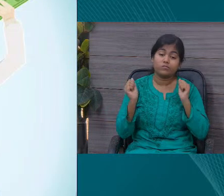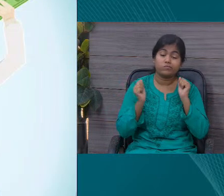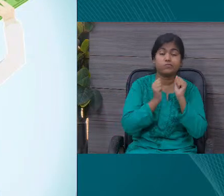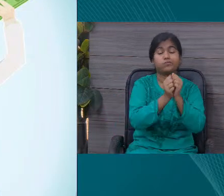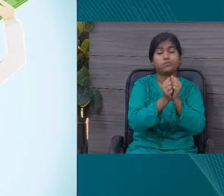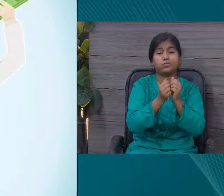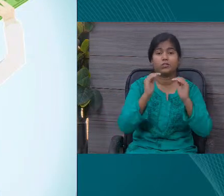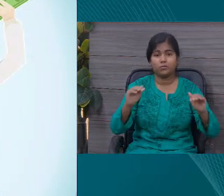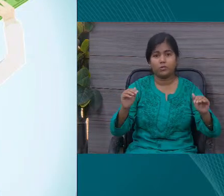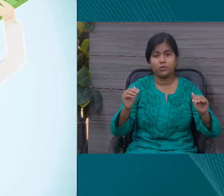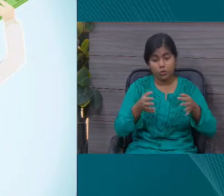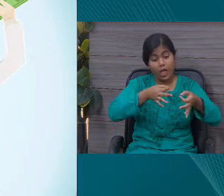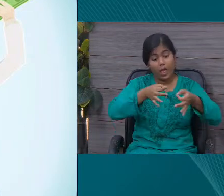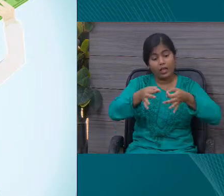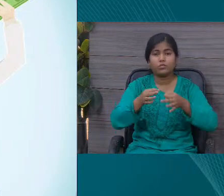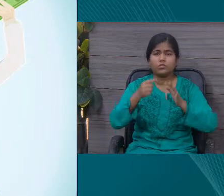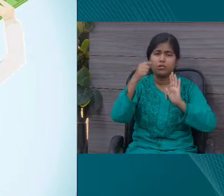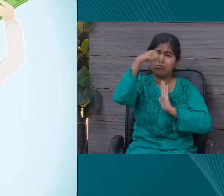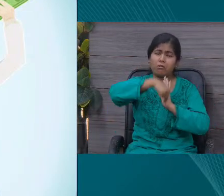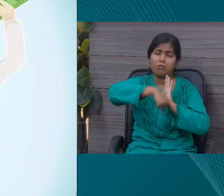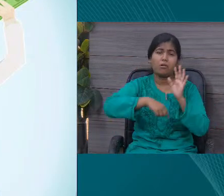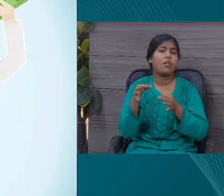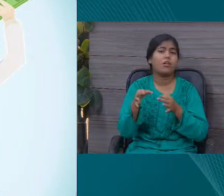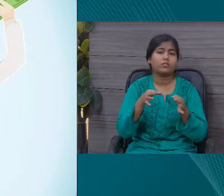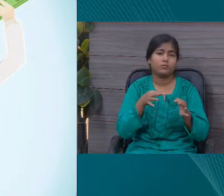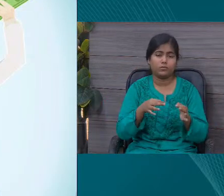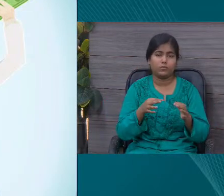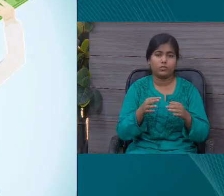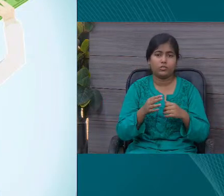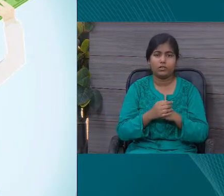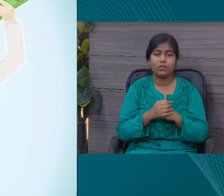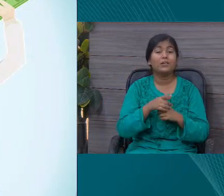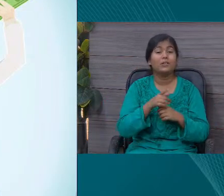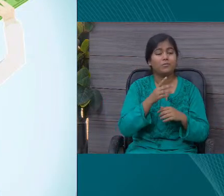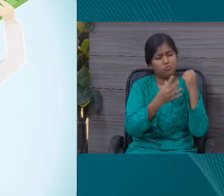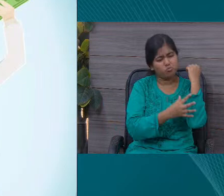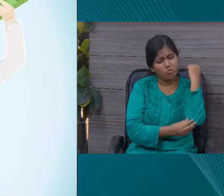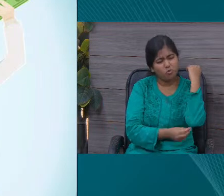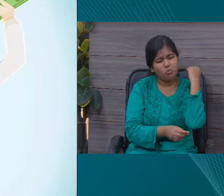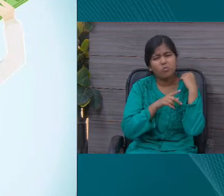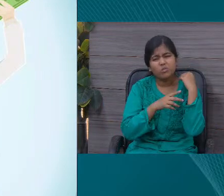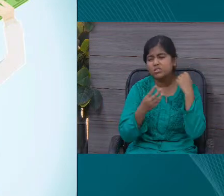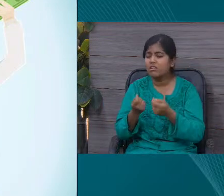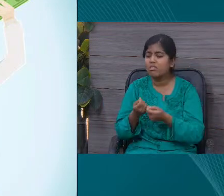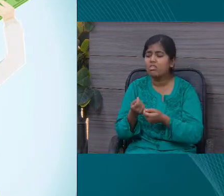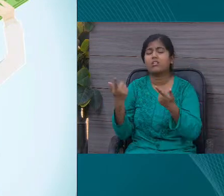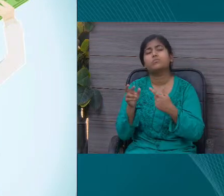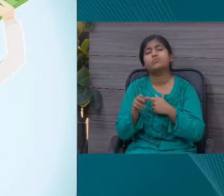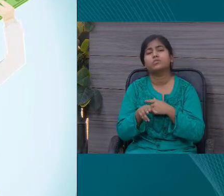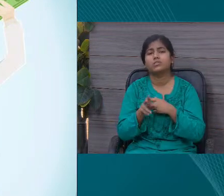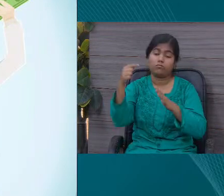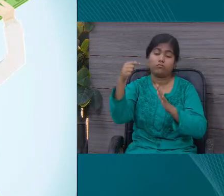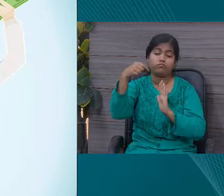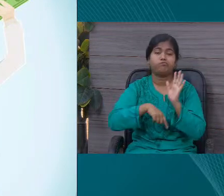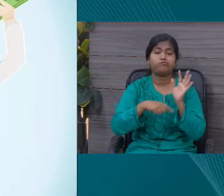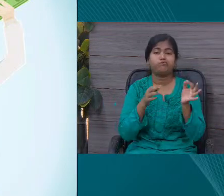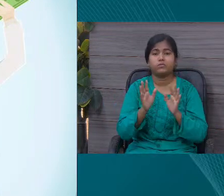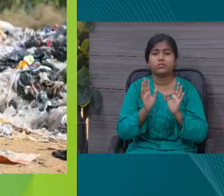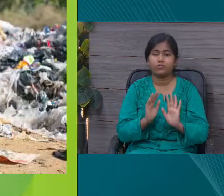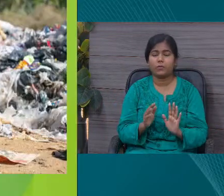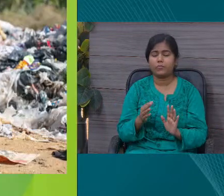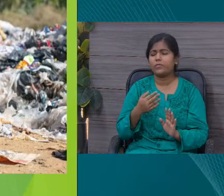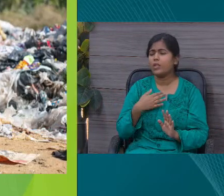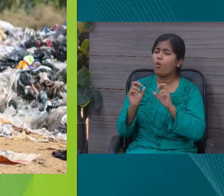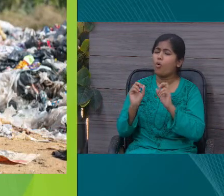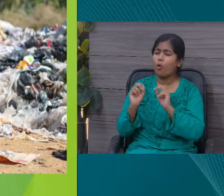them detailed explanation as to what rich is and what poor is. Okay, so that defines a lot